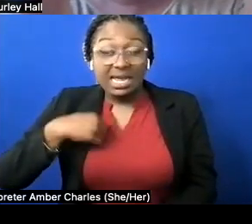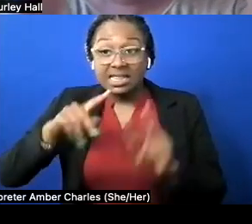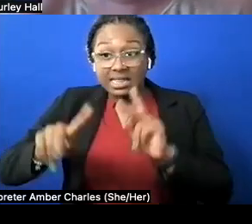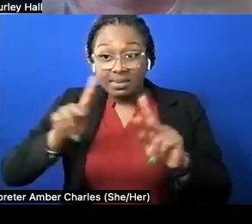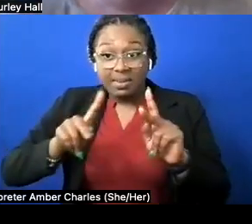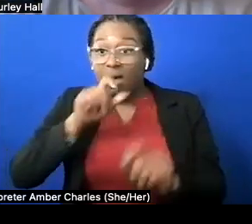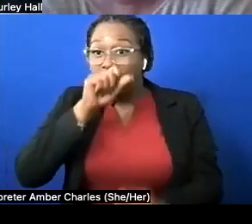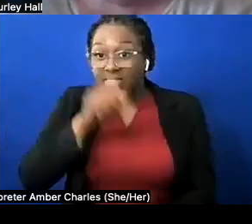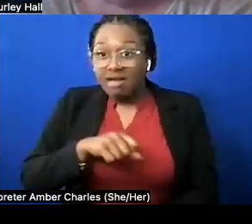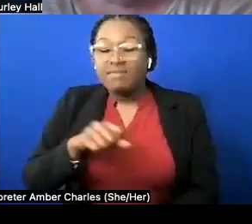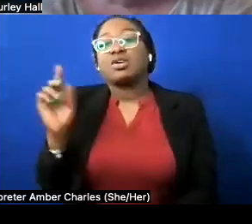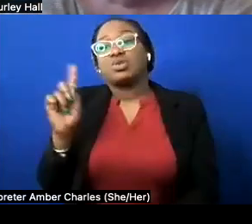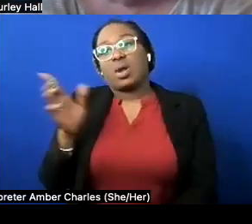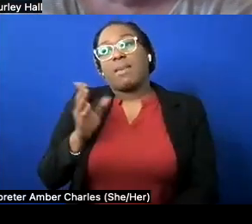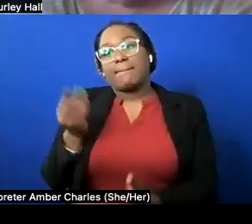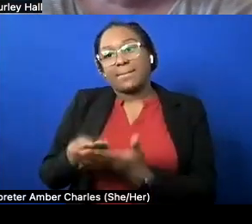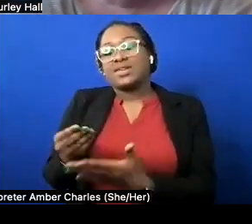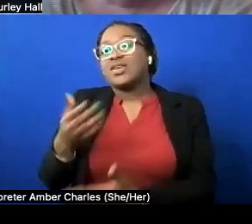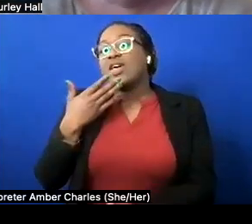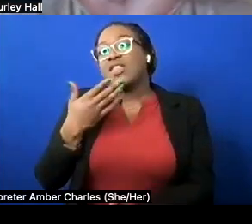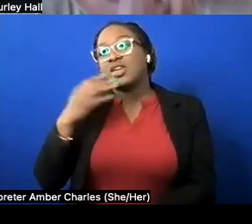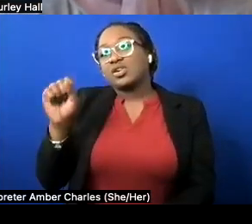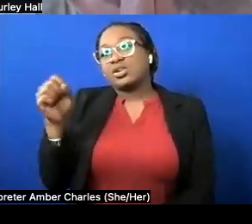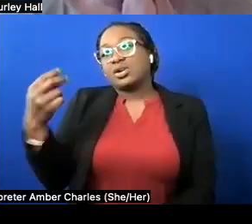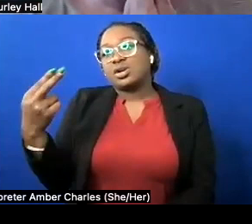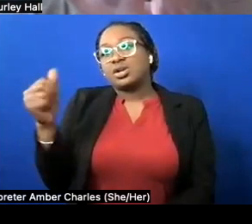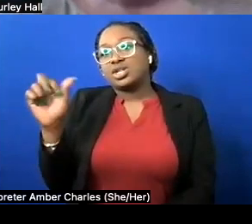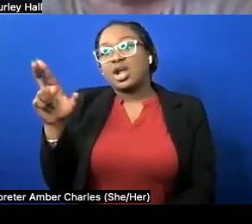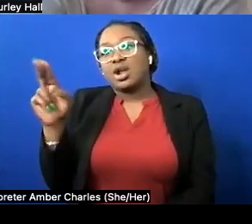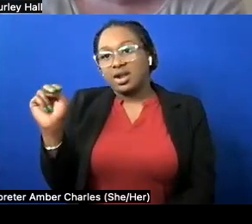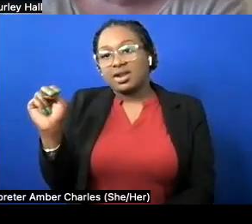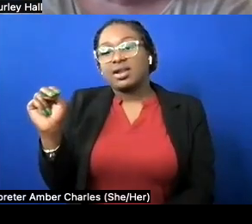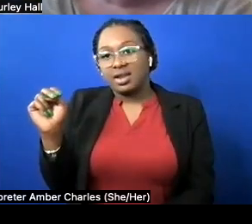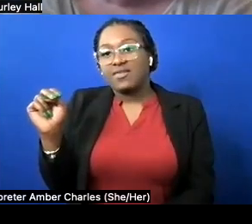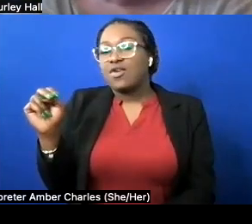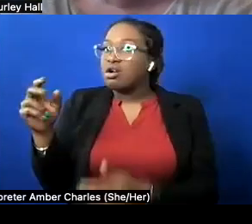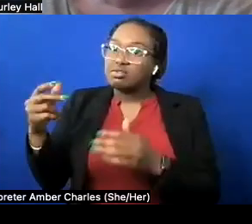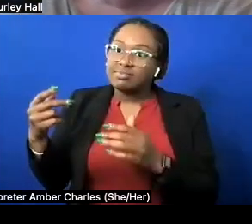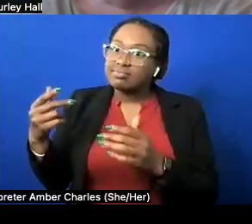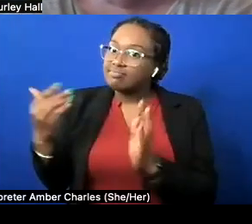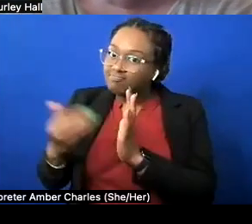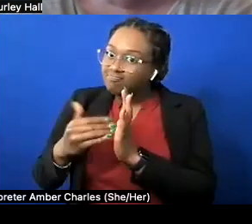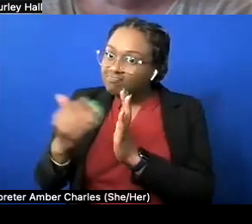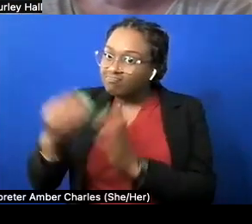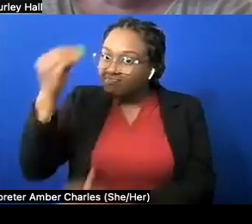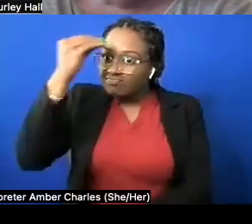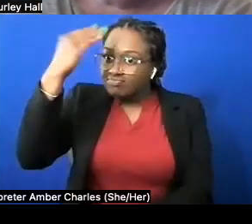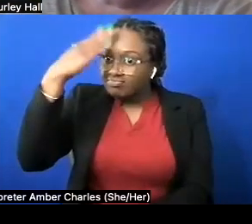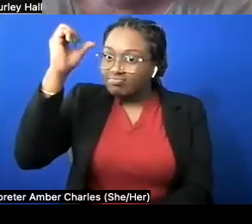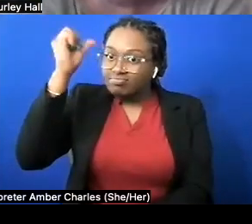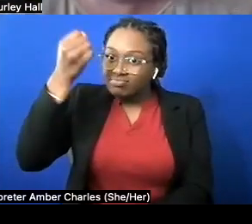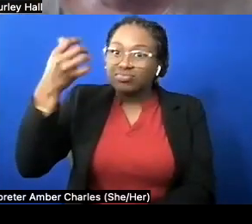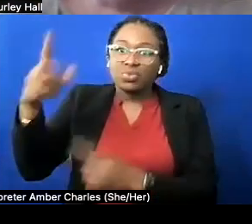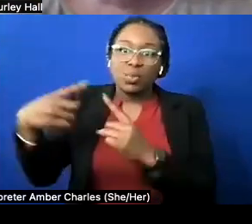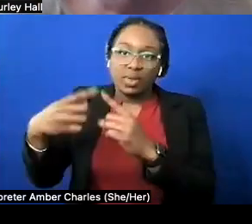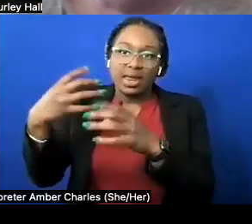my money is going. So thank you so much, Sharon, for constantly reiterating that to me whenever I get your newsletter. Thank you so